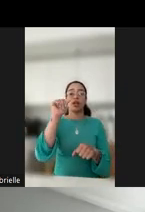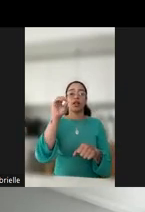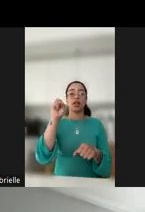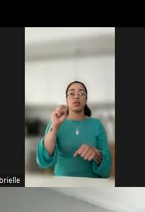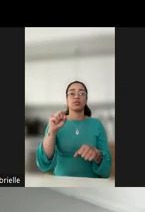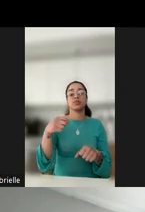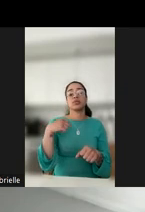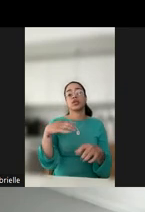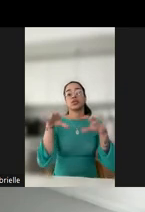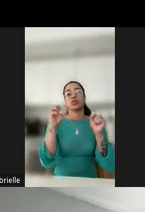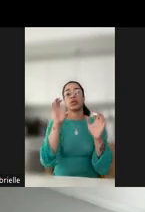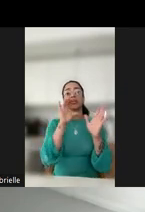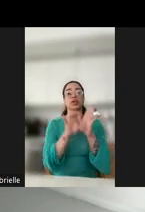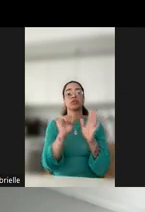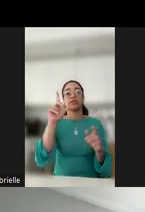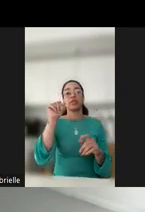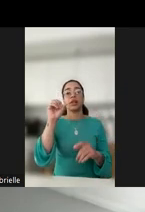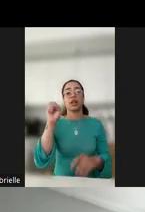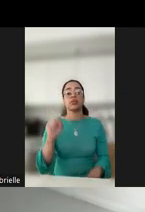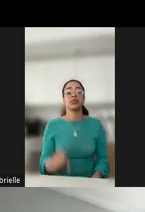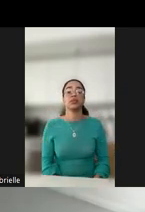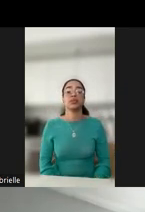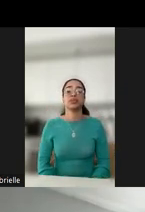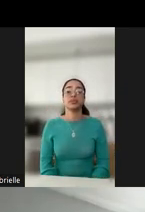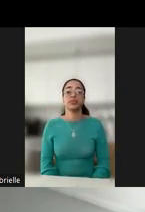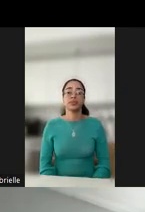below. Next slide, please.